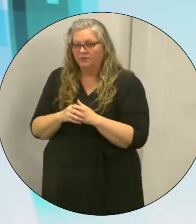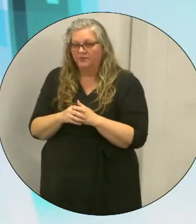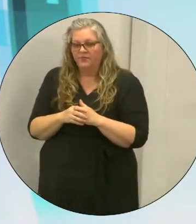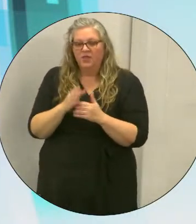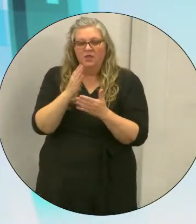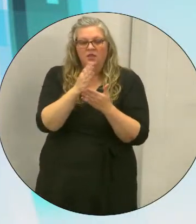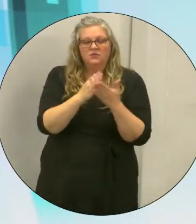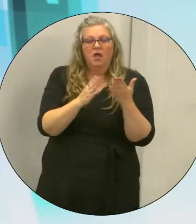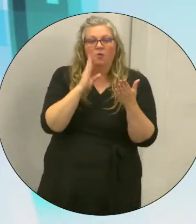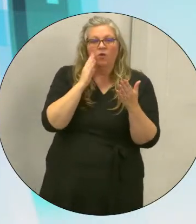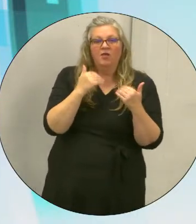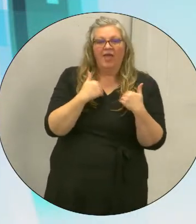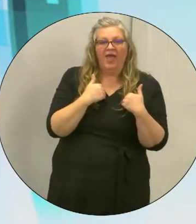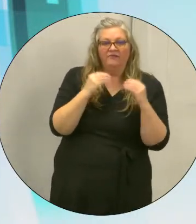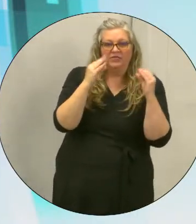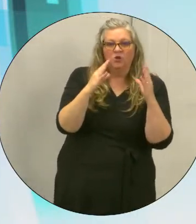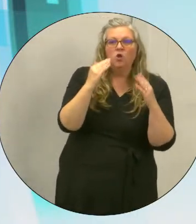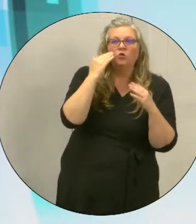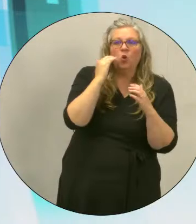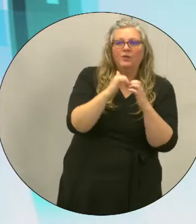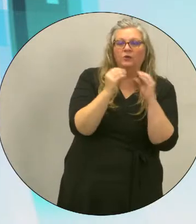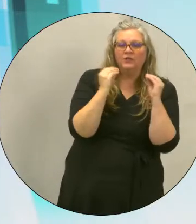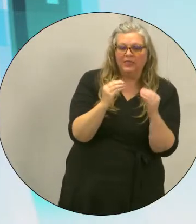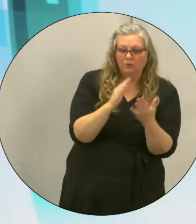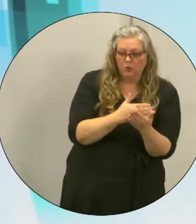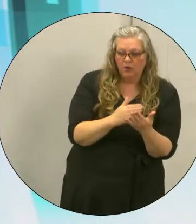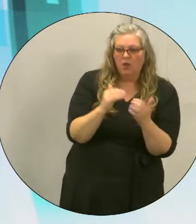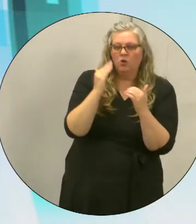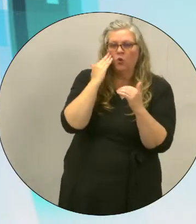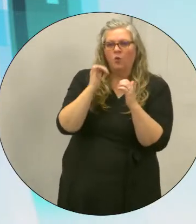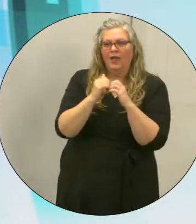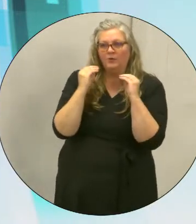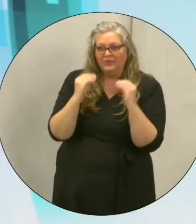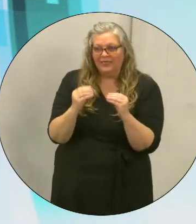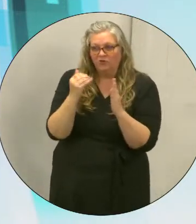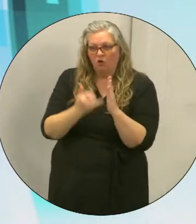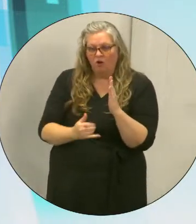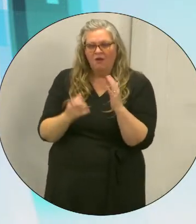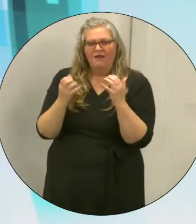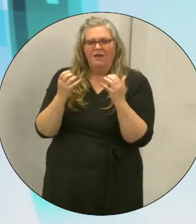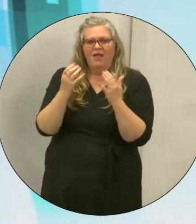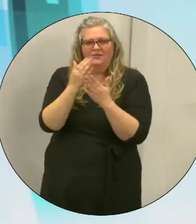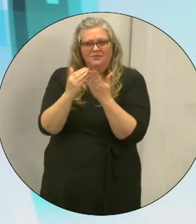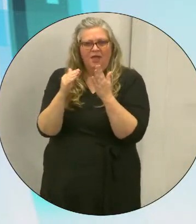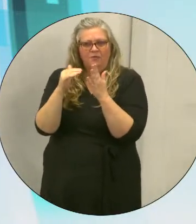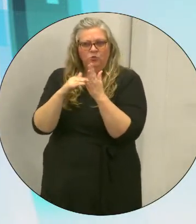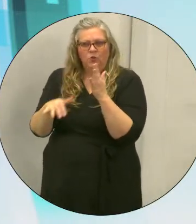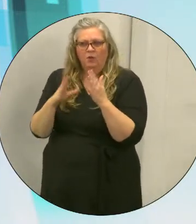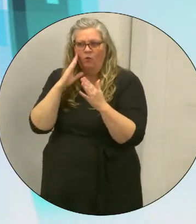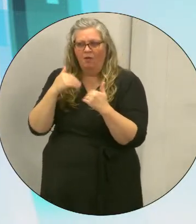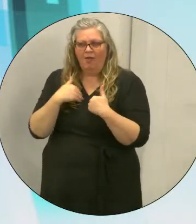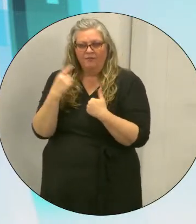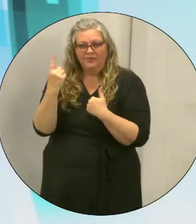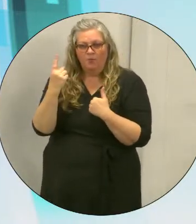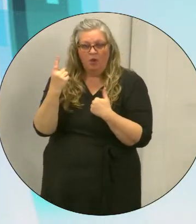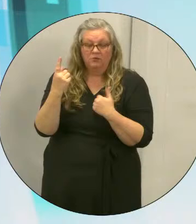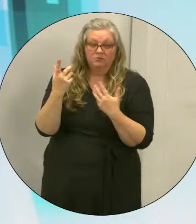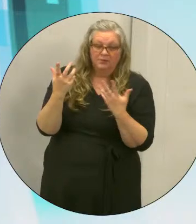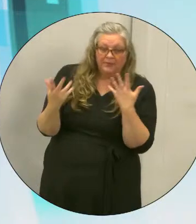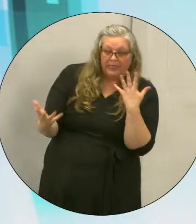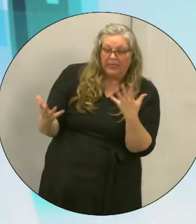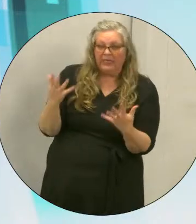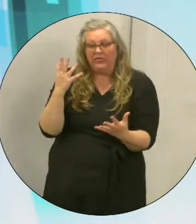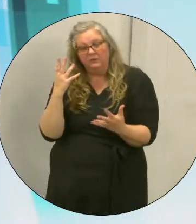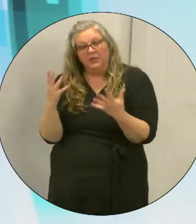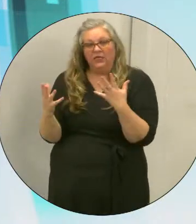have a teacher who knows how to teach music and knows how to teach art, and some students will have somebody who at best is taking